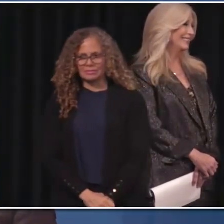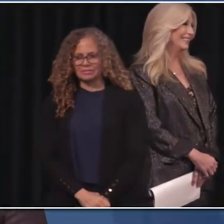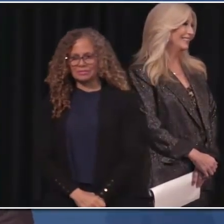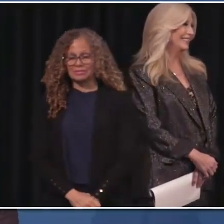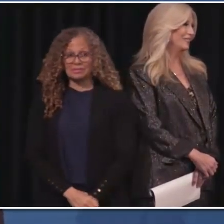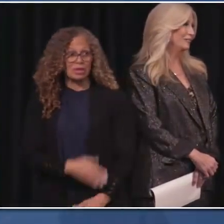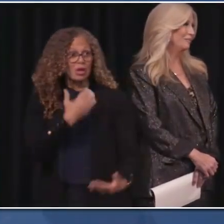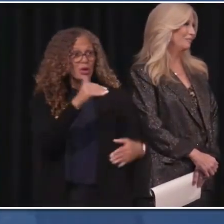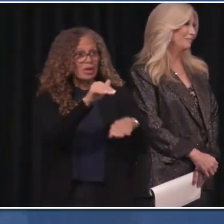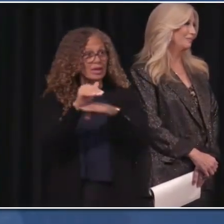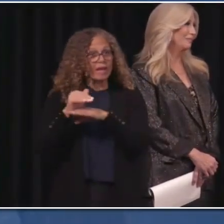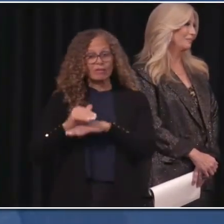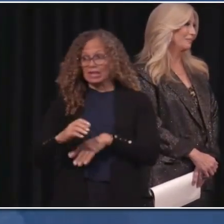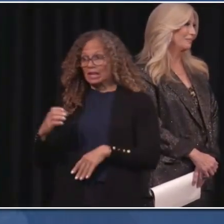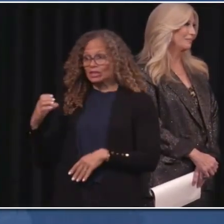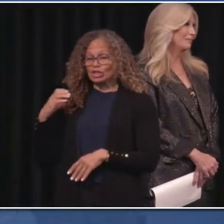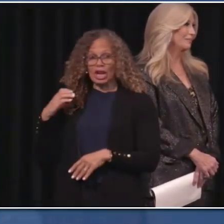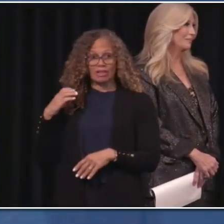Good evening, Chair